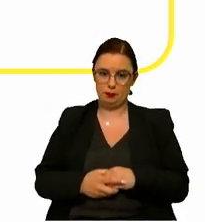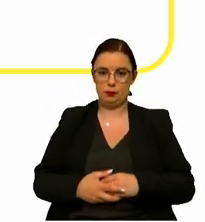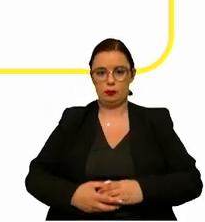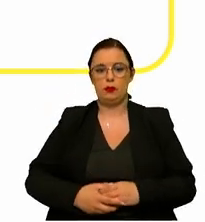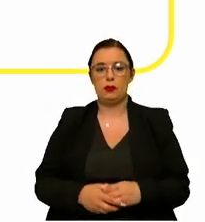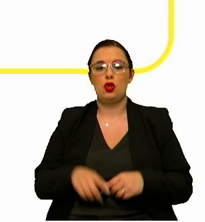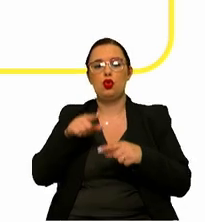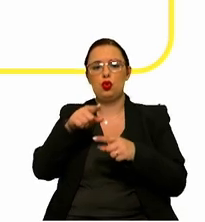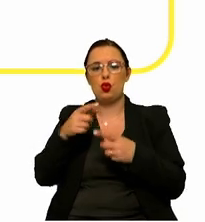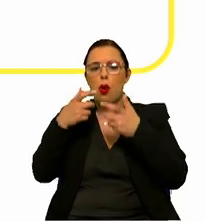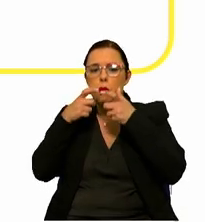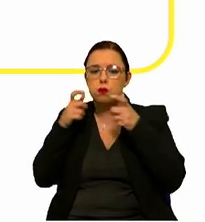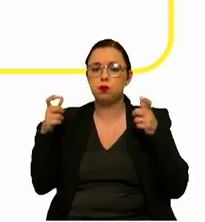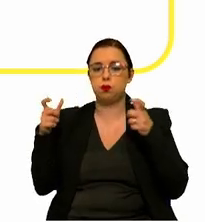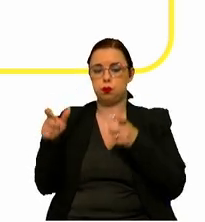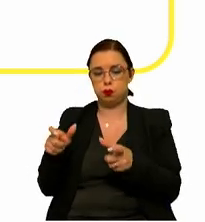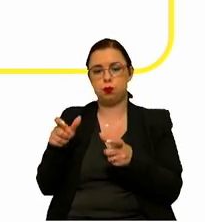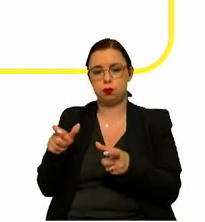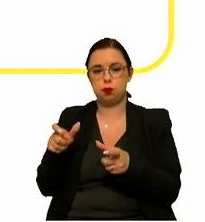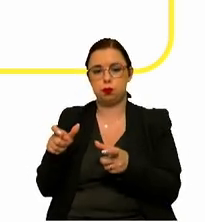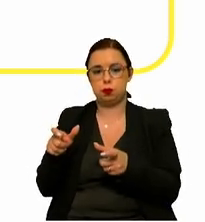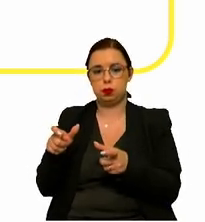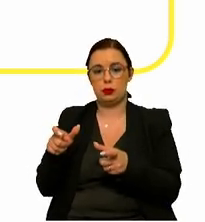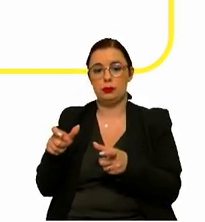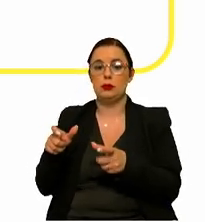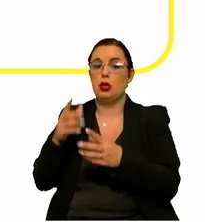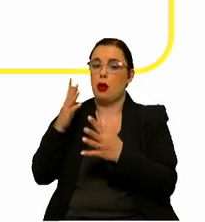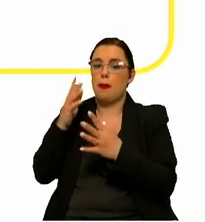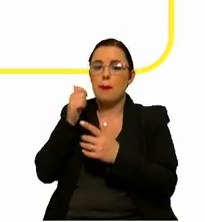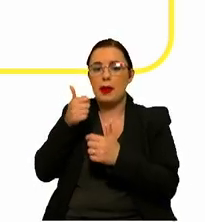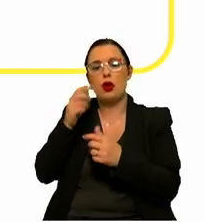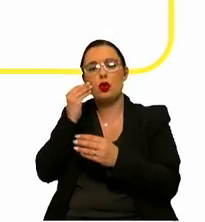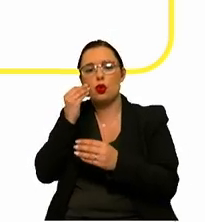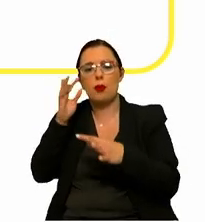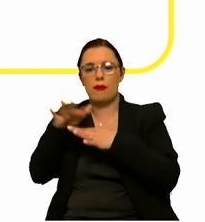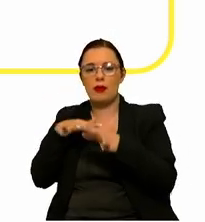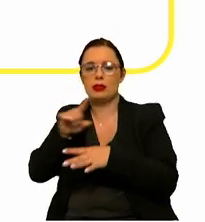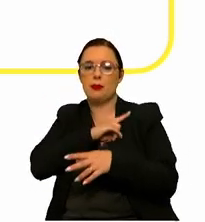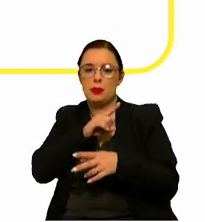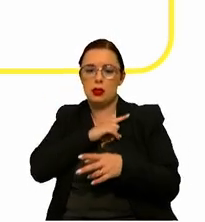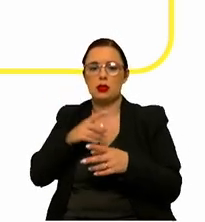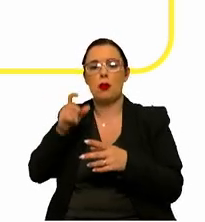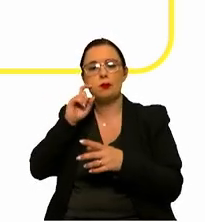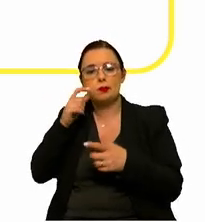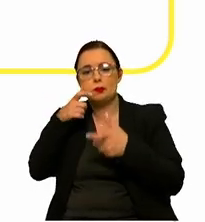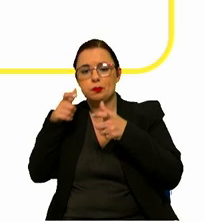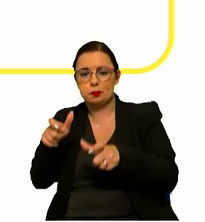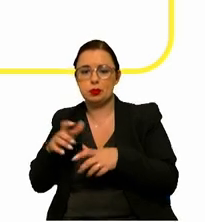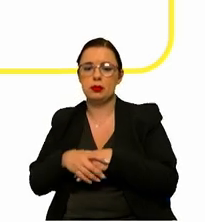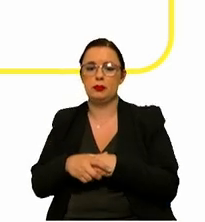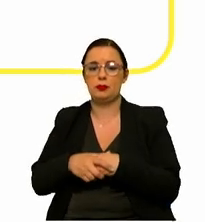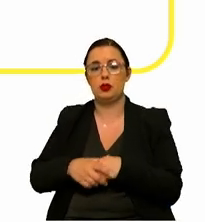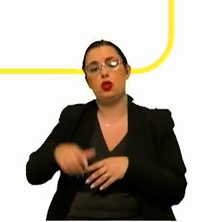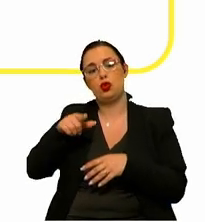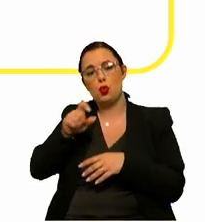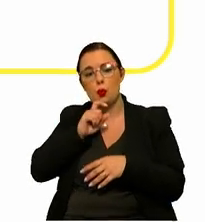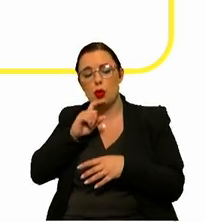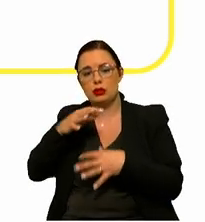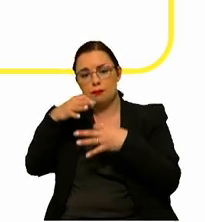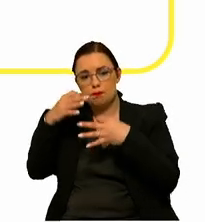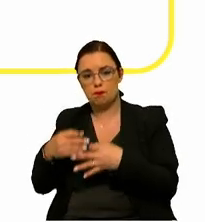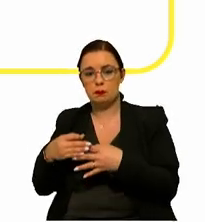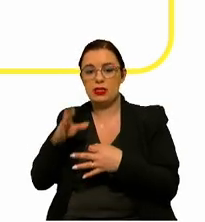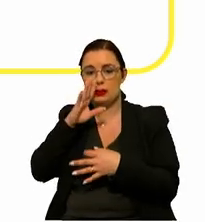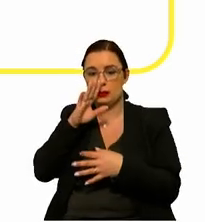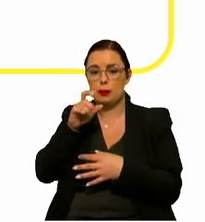You need to control the source and truthfulness of data. You need to make sure that you have the right privacy levels and controls. You need to make sure that